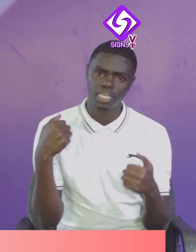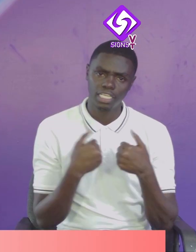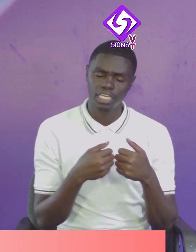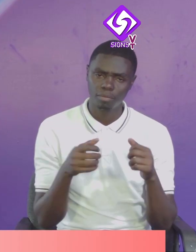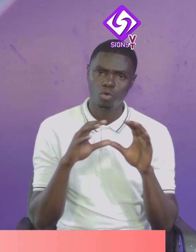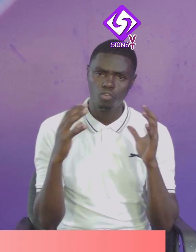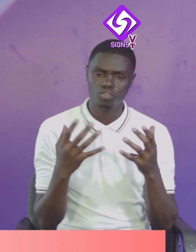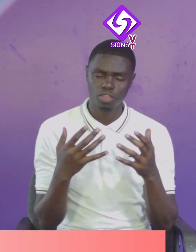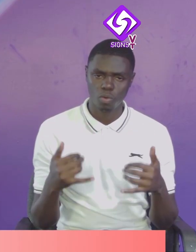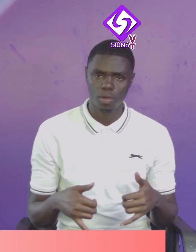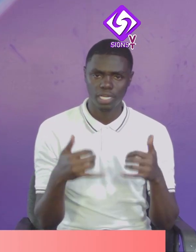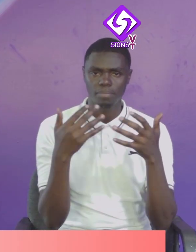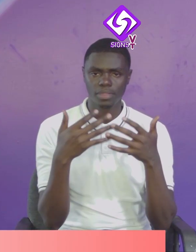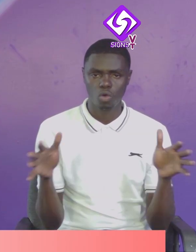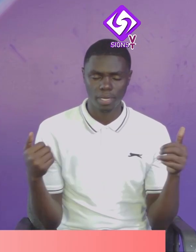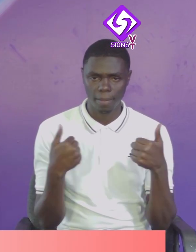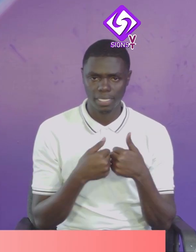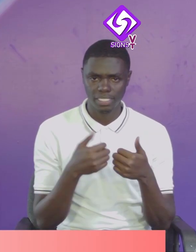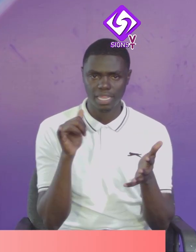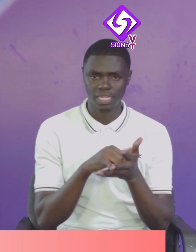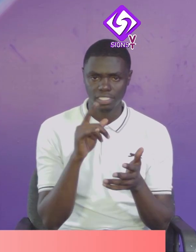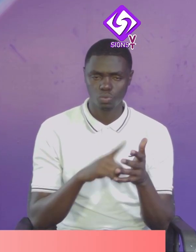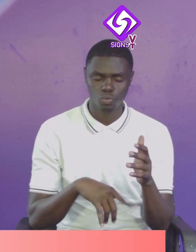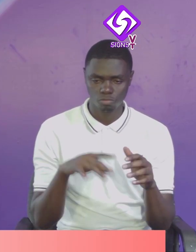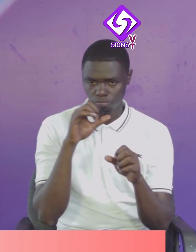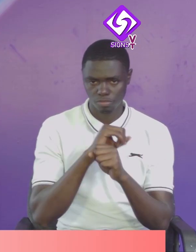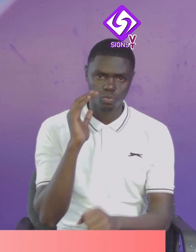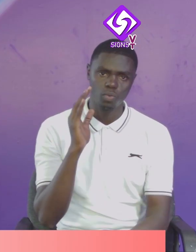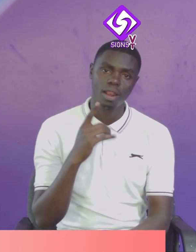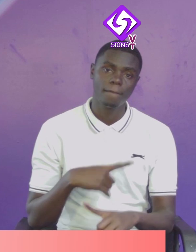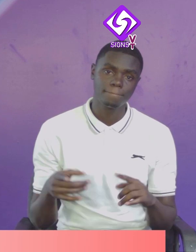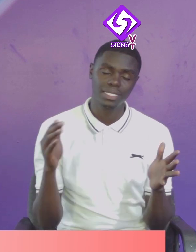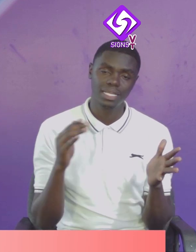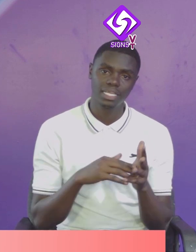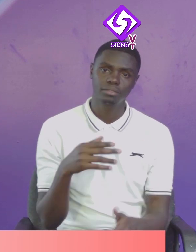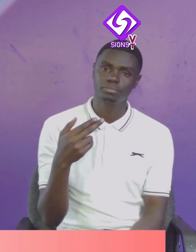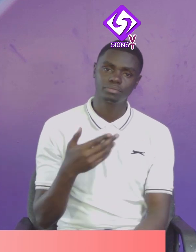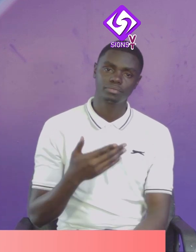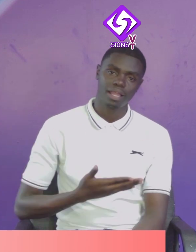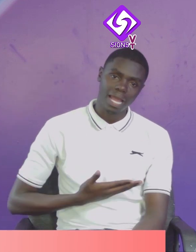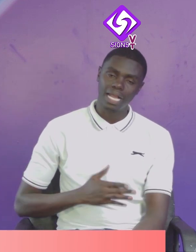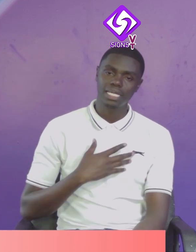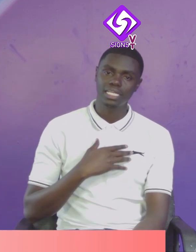the World Cup, the opening game perhaps. That is what he might miss. But then again, Hungary and Republic